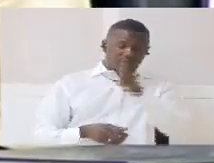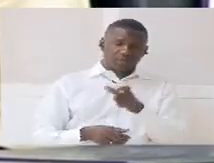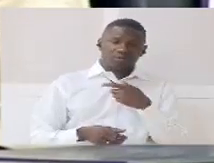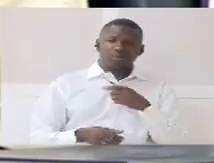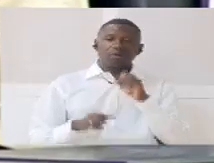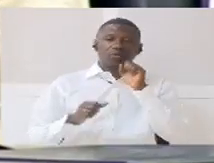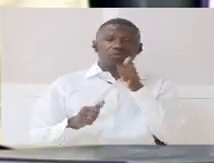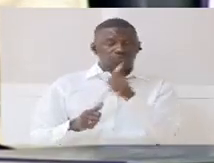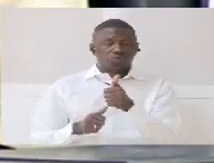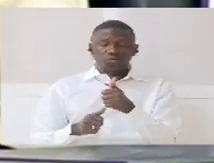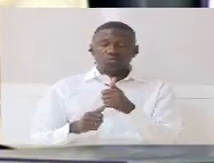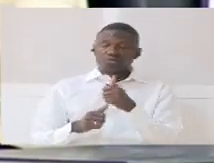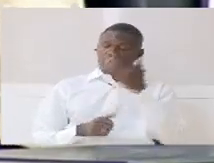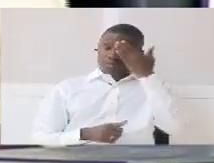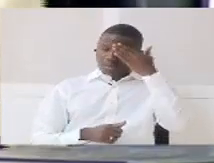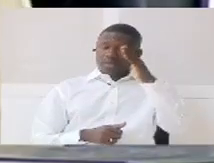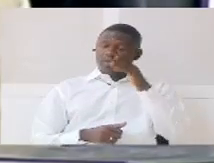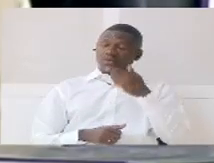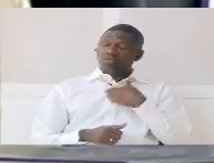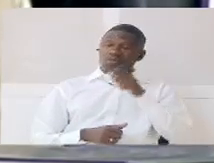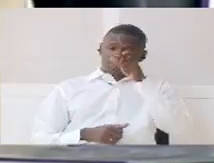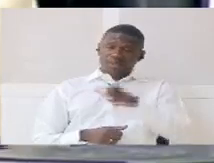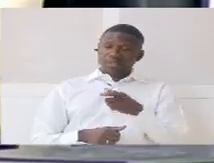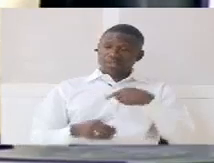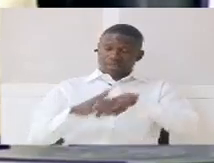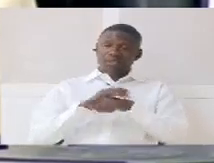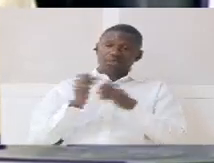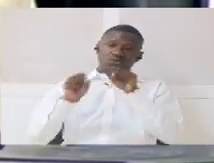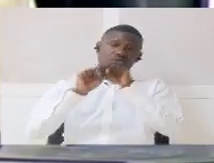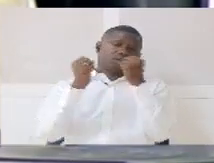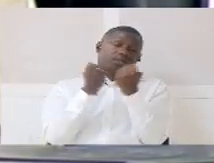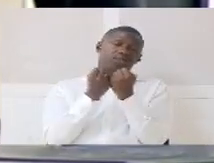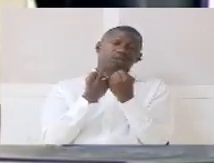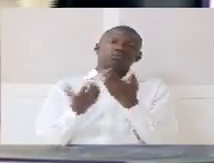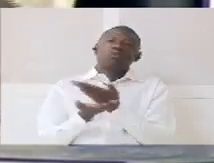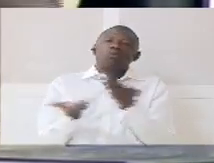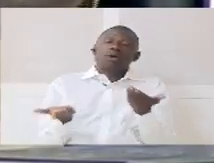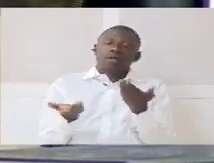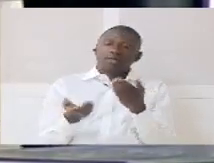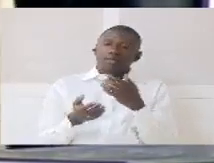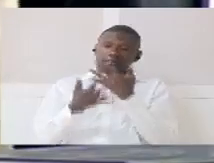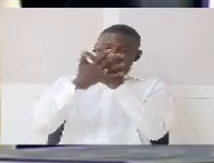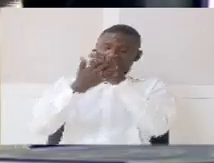be an exemplary person in any society. So what are the prison do? That is why the prison work.